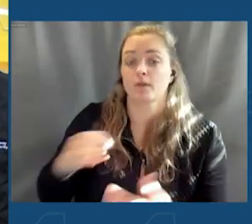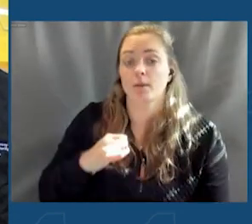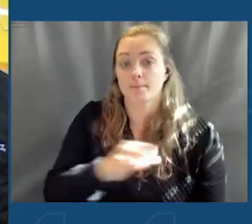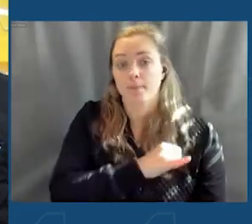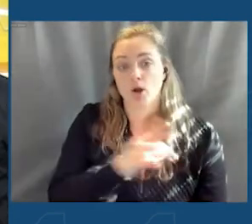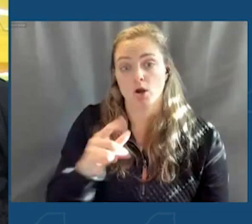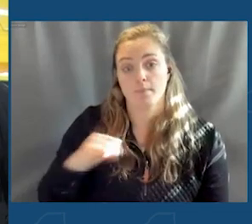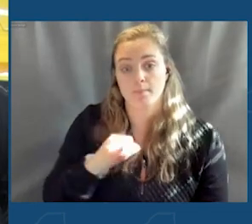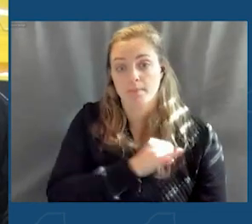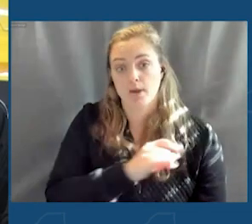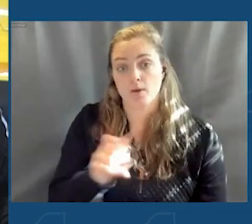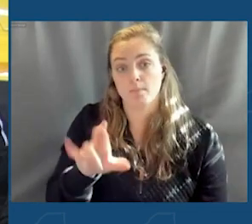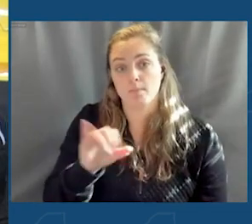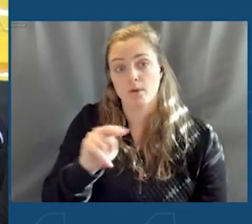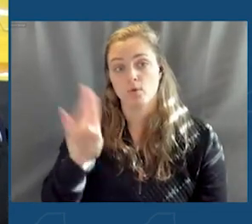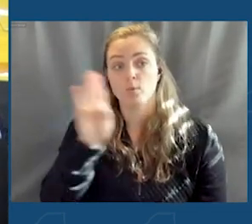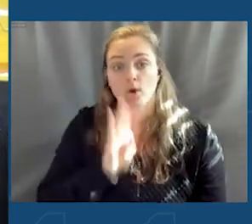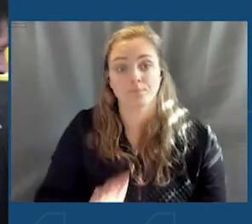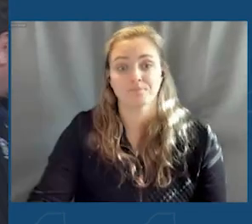Brown.